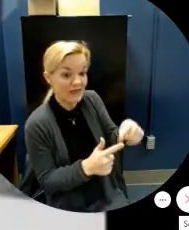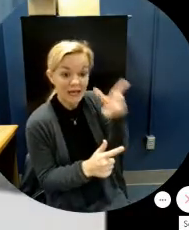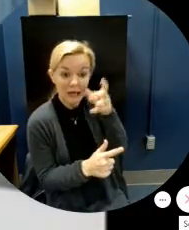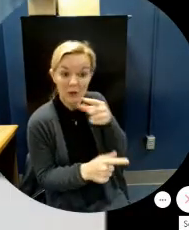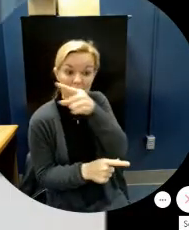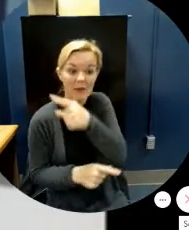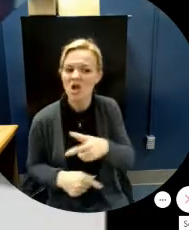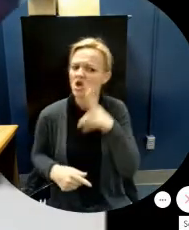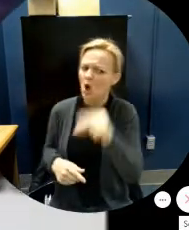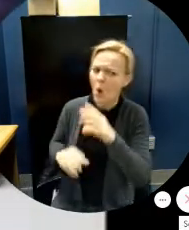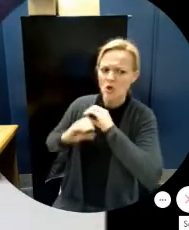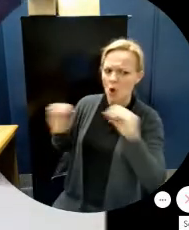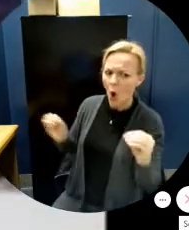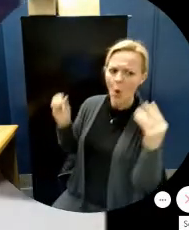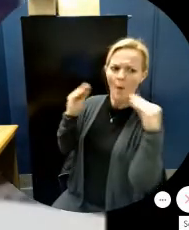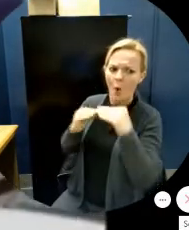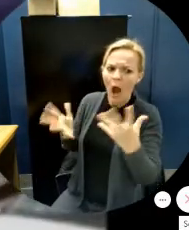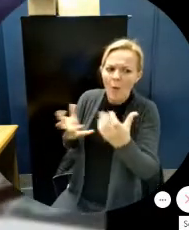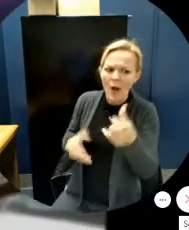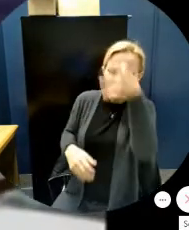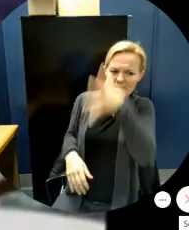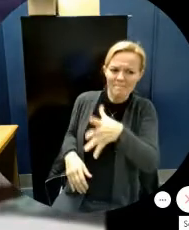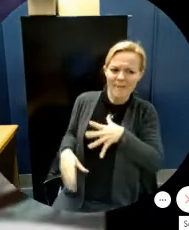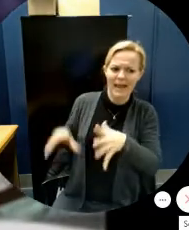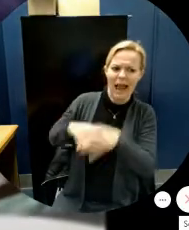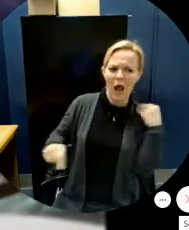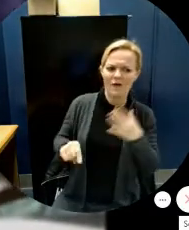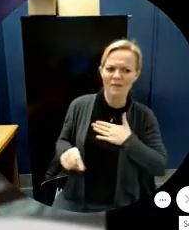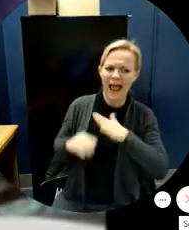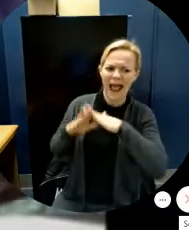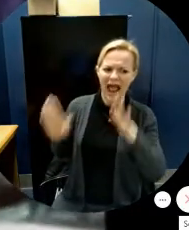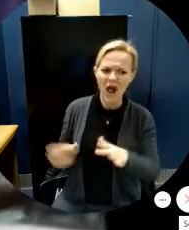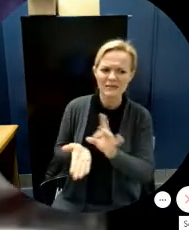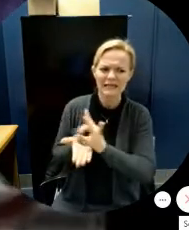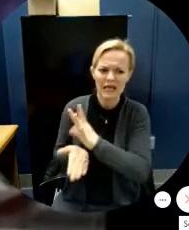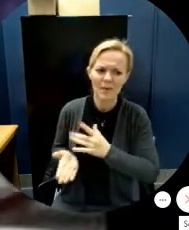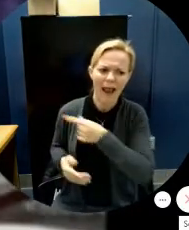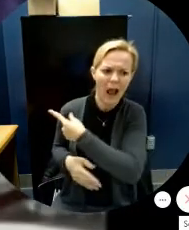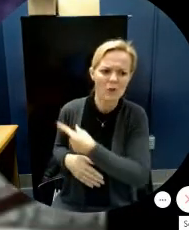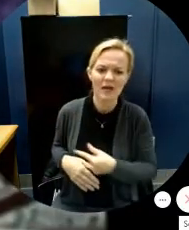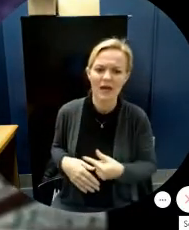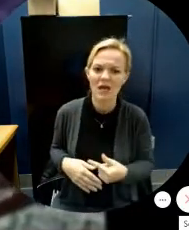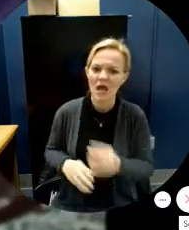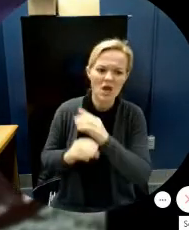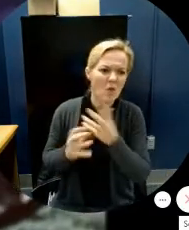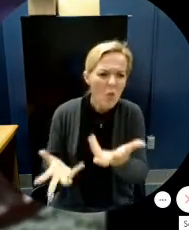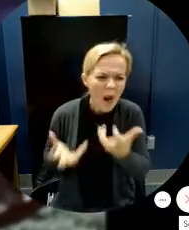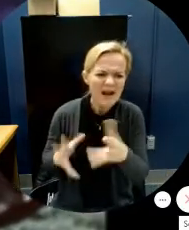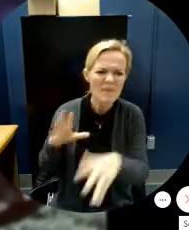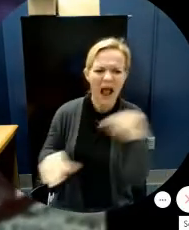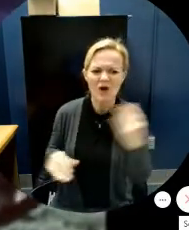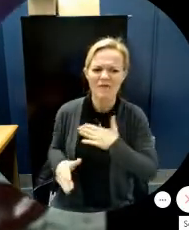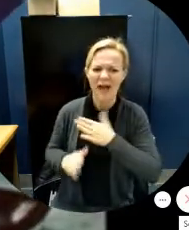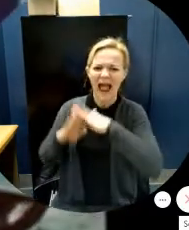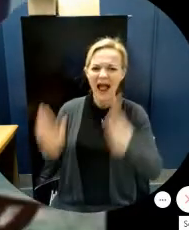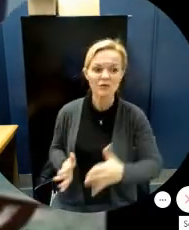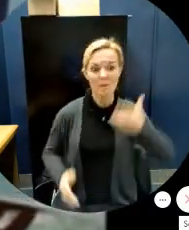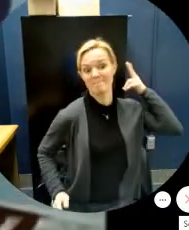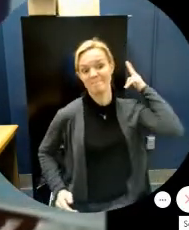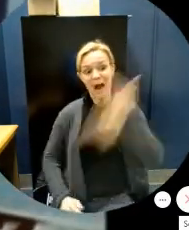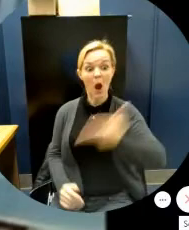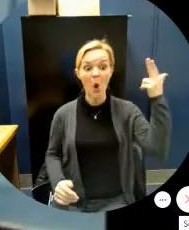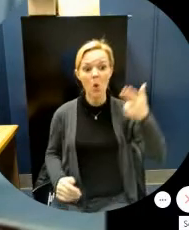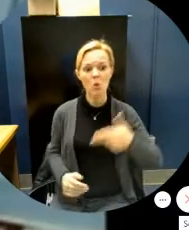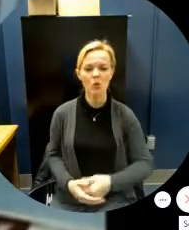No more. Listen, I want to get out of my house. Hear me? Not going to be any more things to be done. I want to get out of my house.